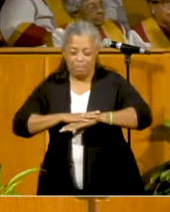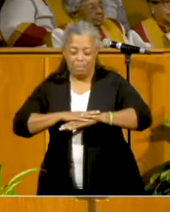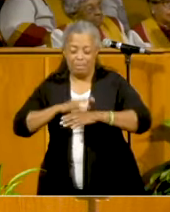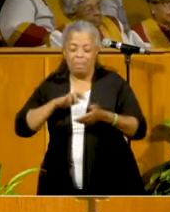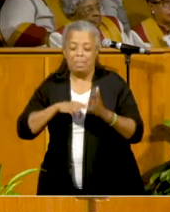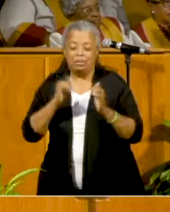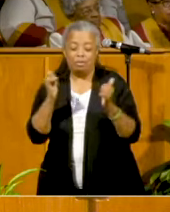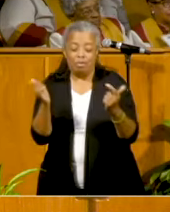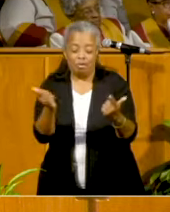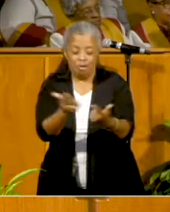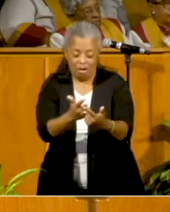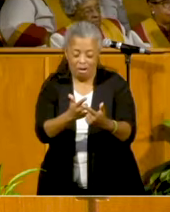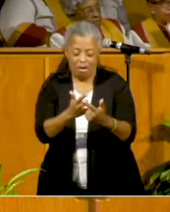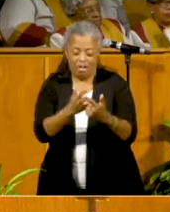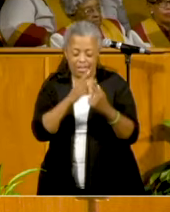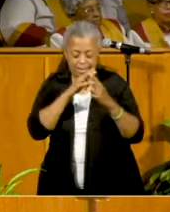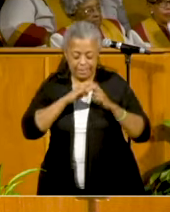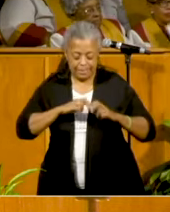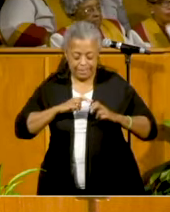self-examination.